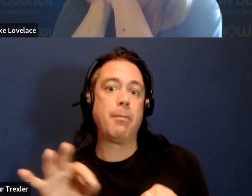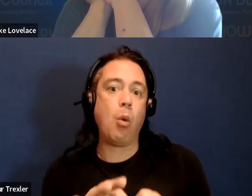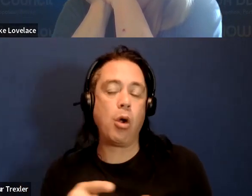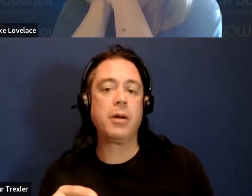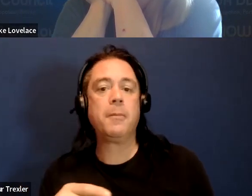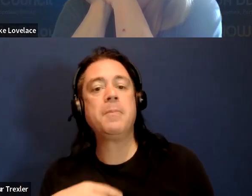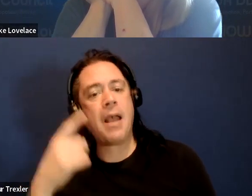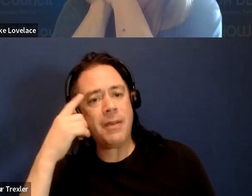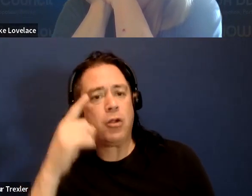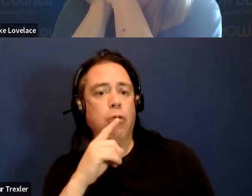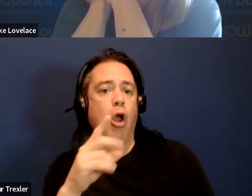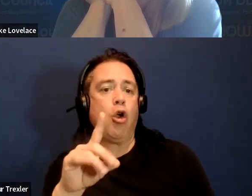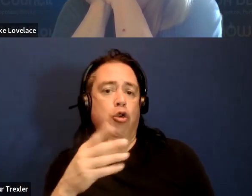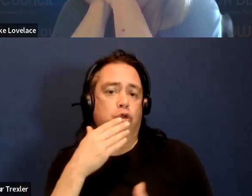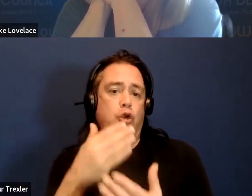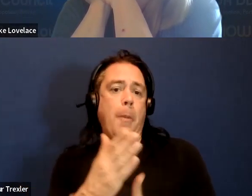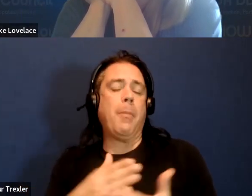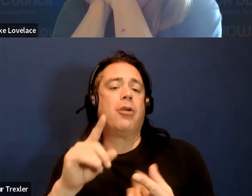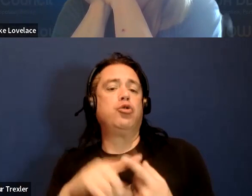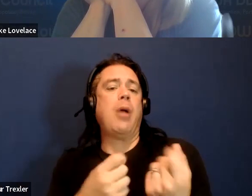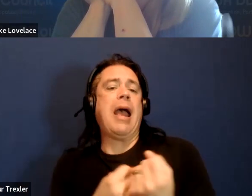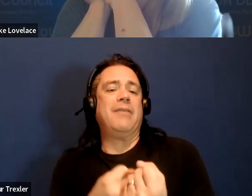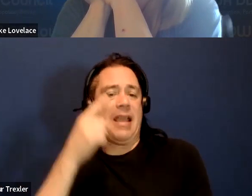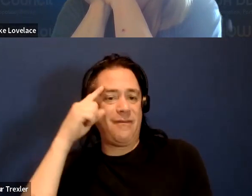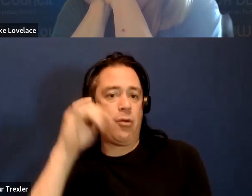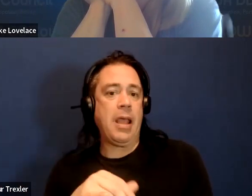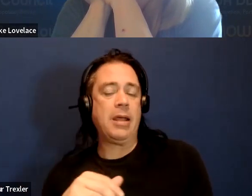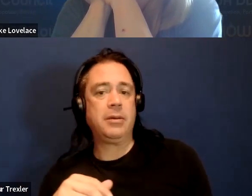think that's a really good piece to advocate